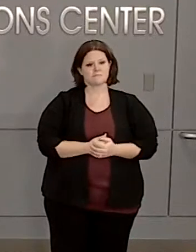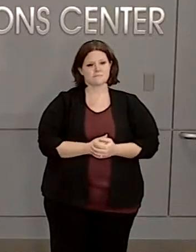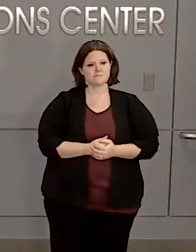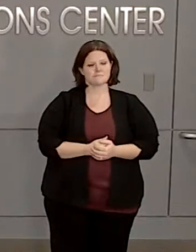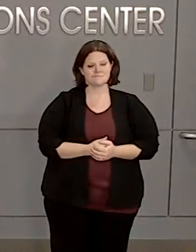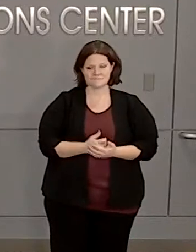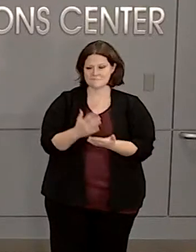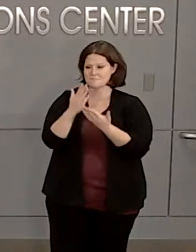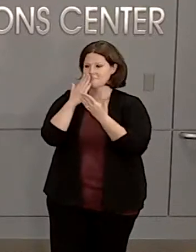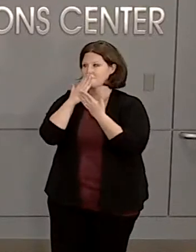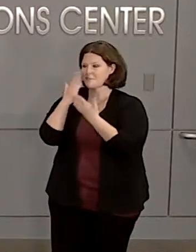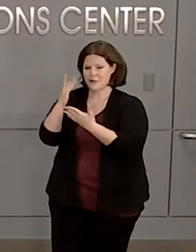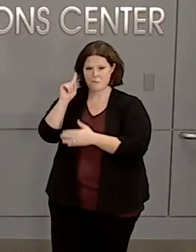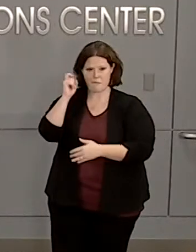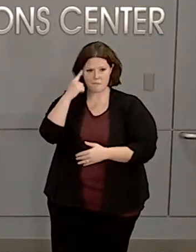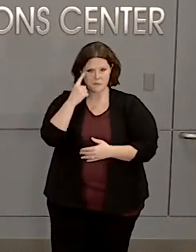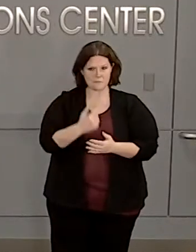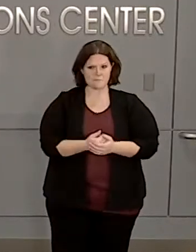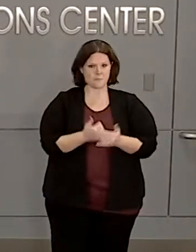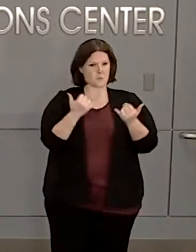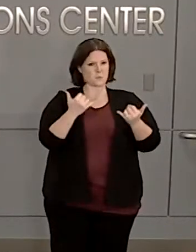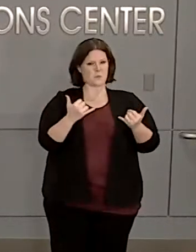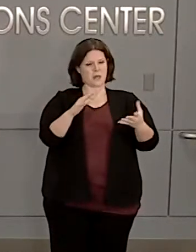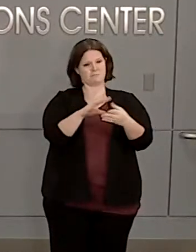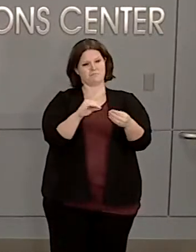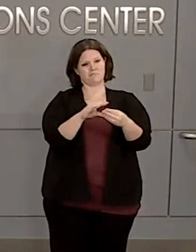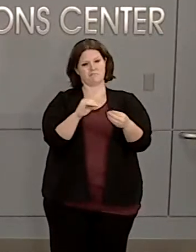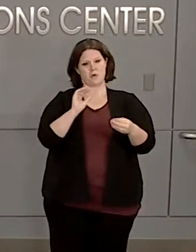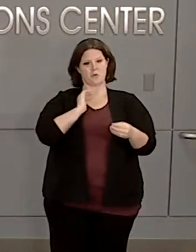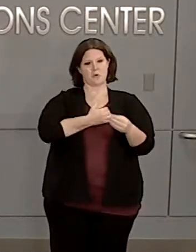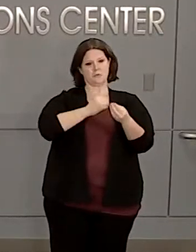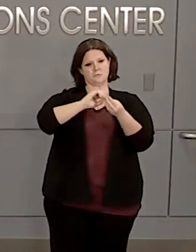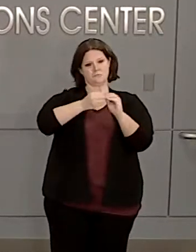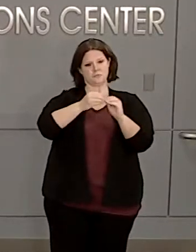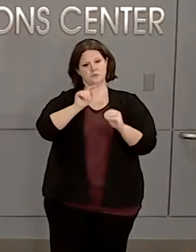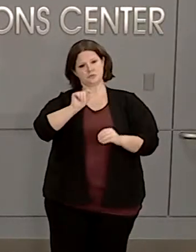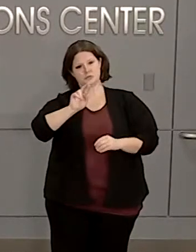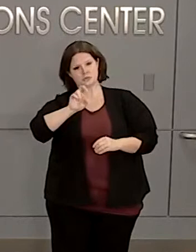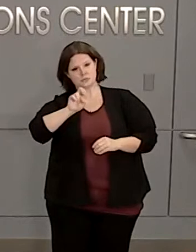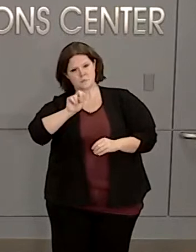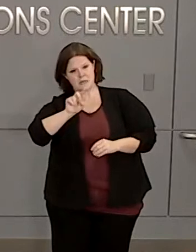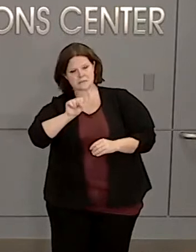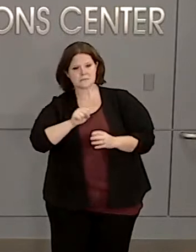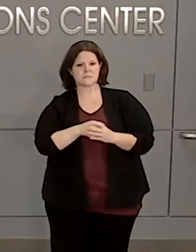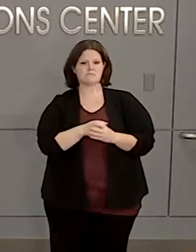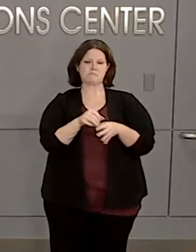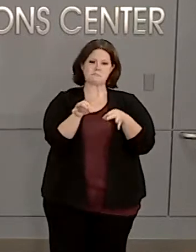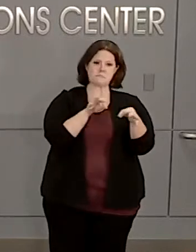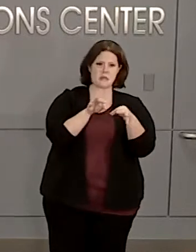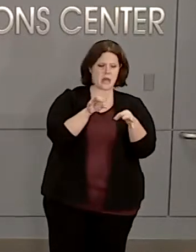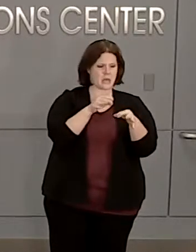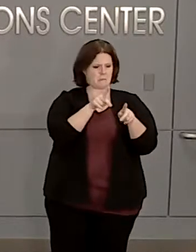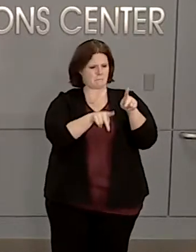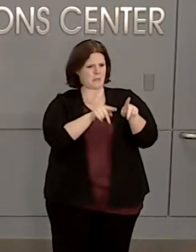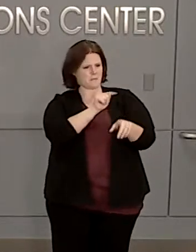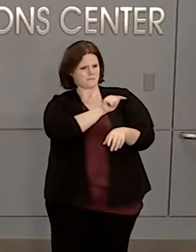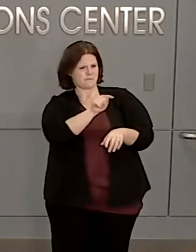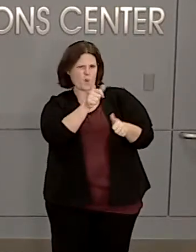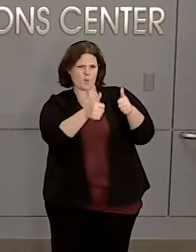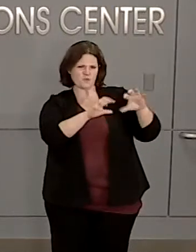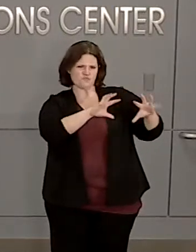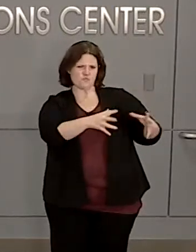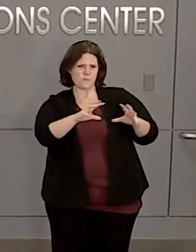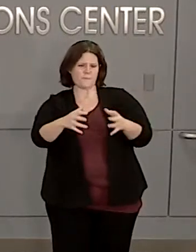Thank you, Governor. Today, I'll share where we are on our trends, explain who can get a booster, and give an update on the status